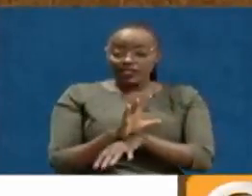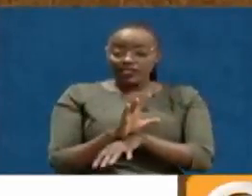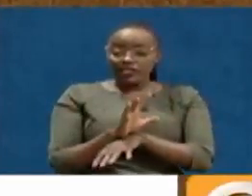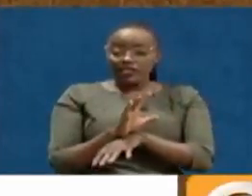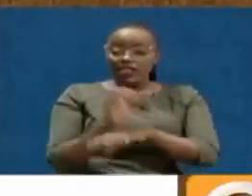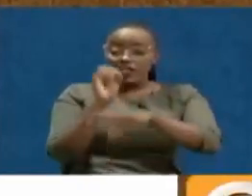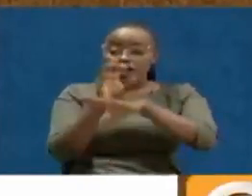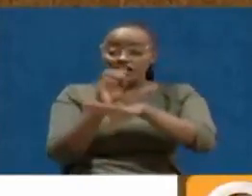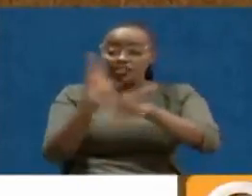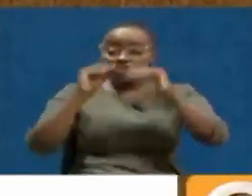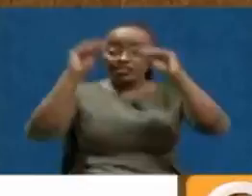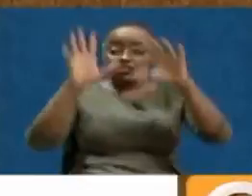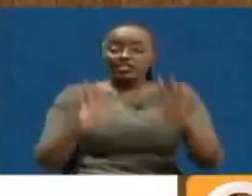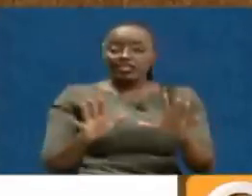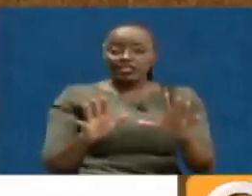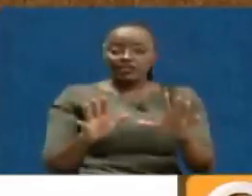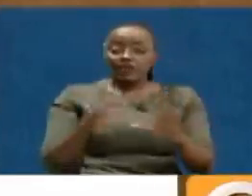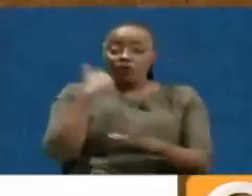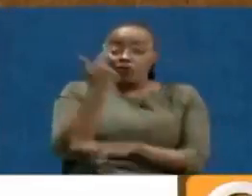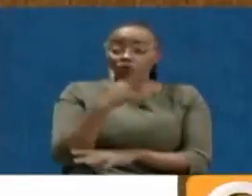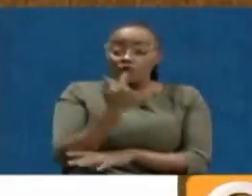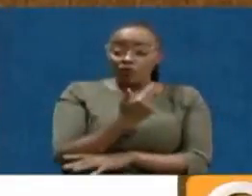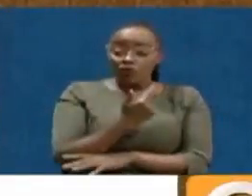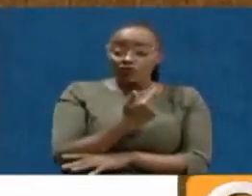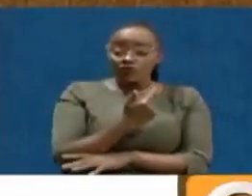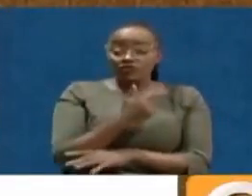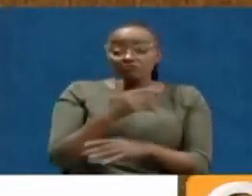counseling teachers